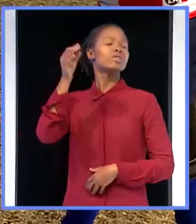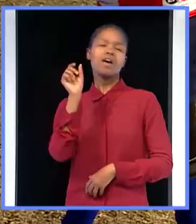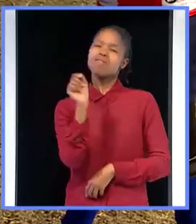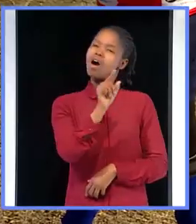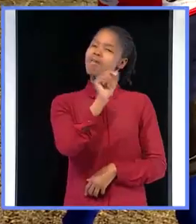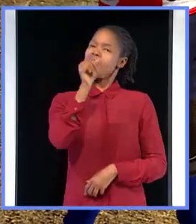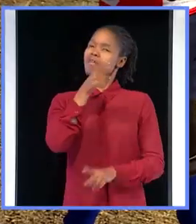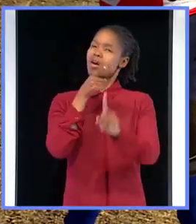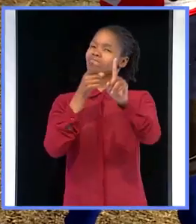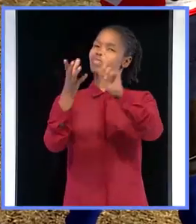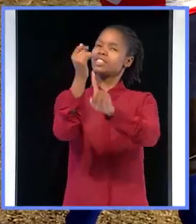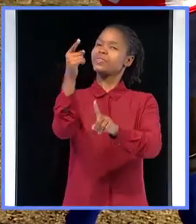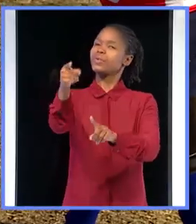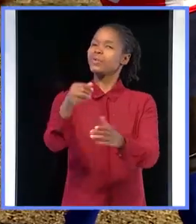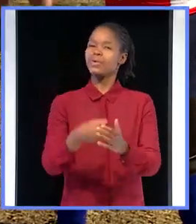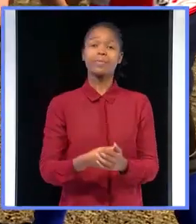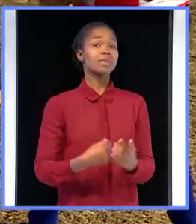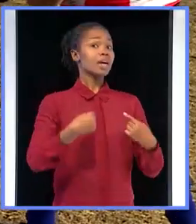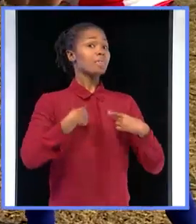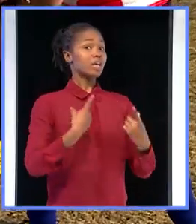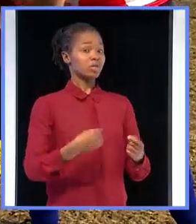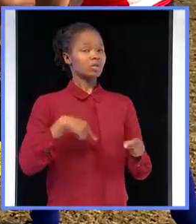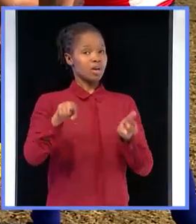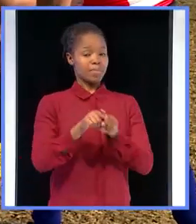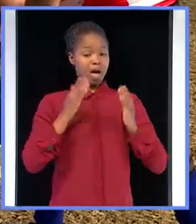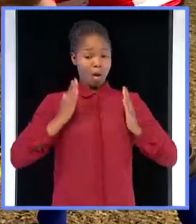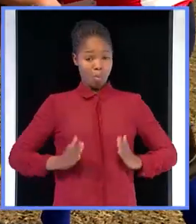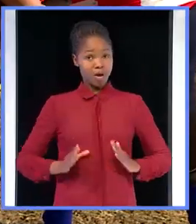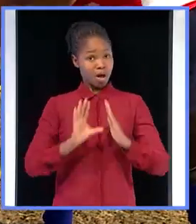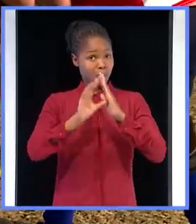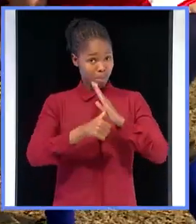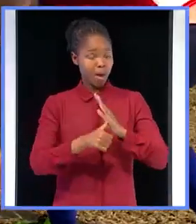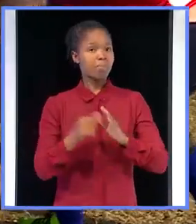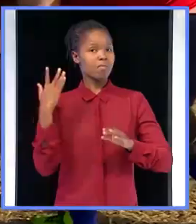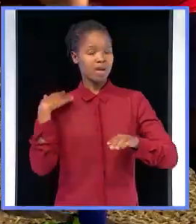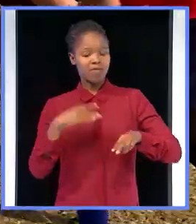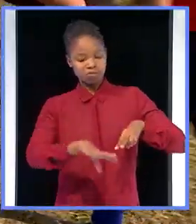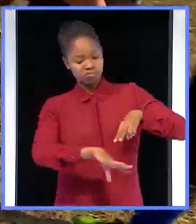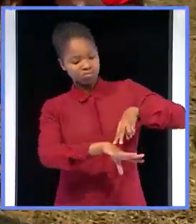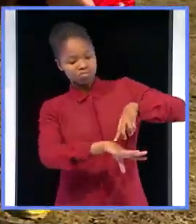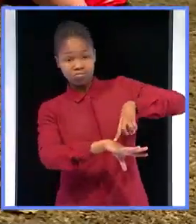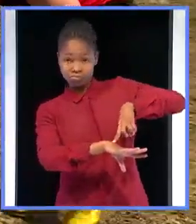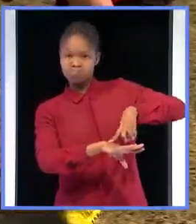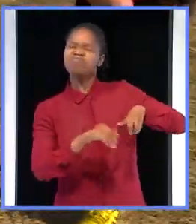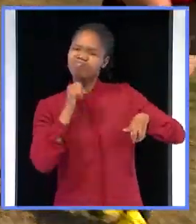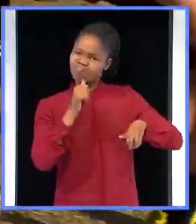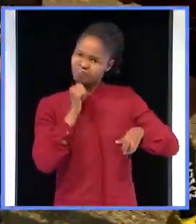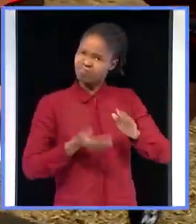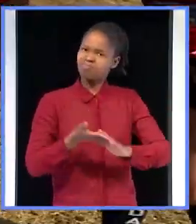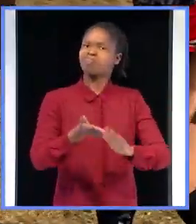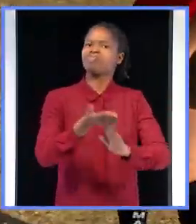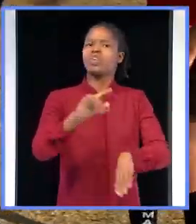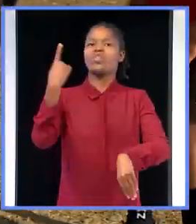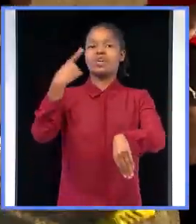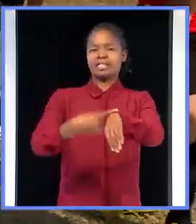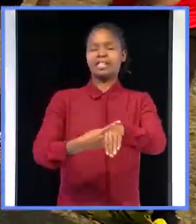rugby? See, my biggest thing is I want to be the first player who succeed, even if I can just get up to carry cup. Because you see, I look a